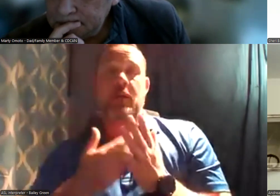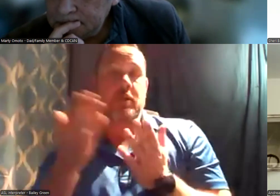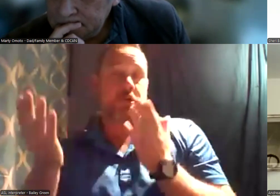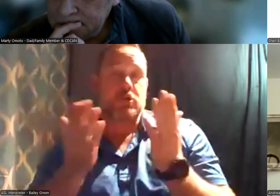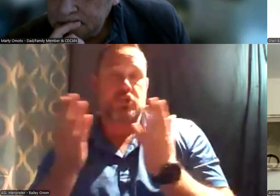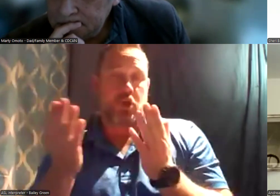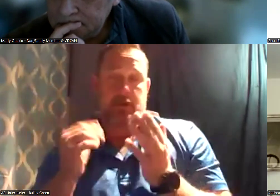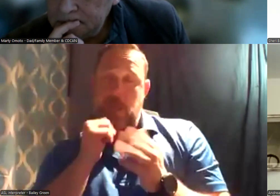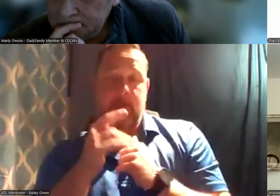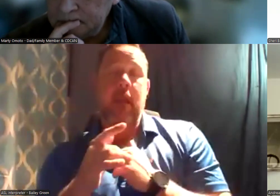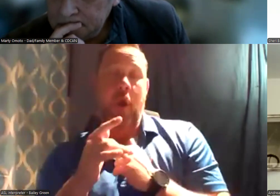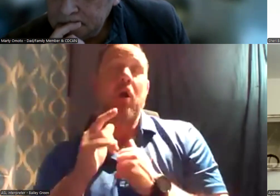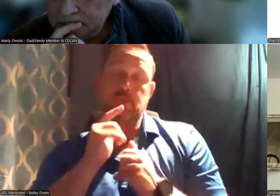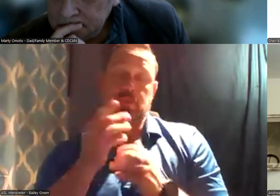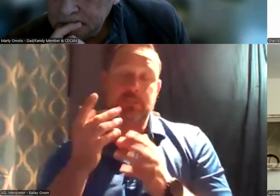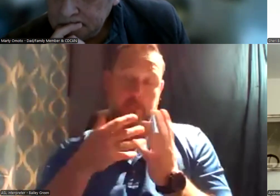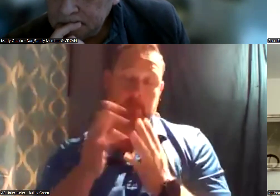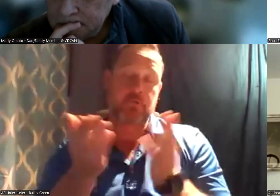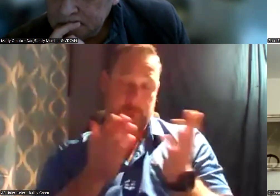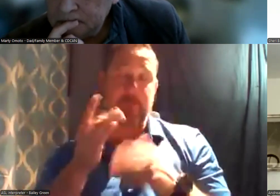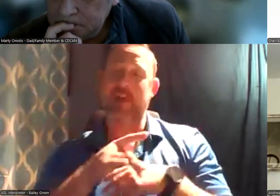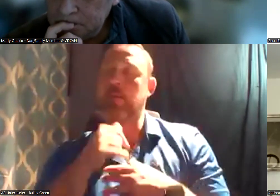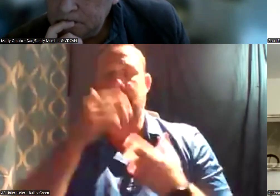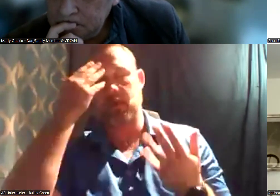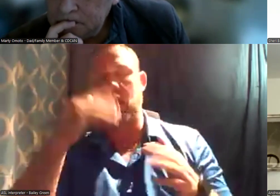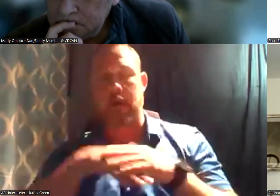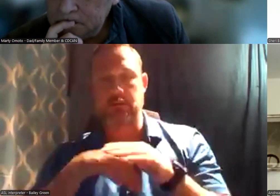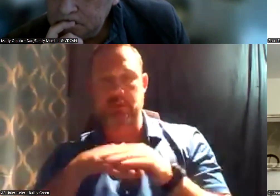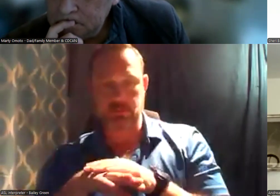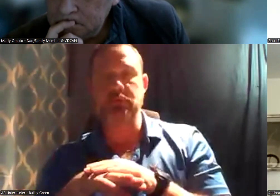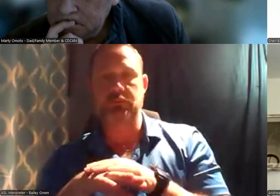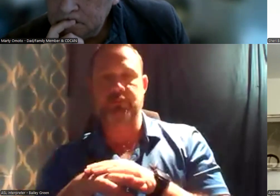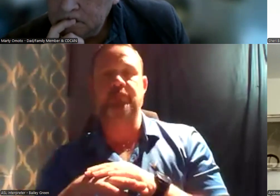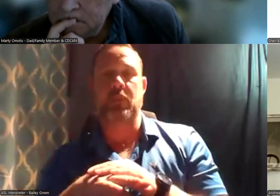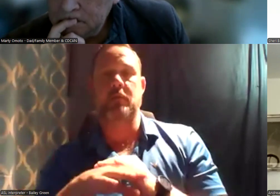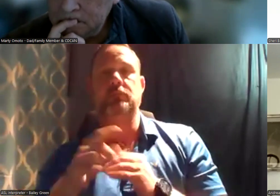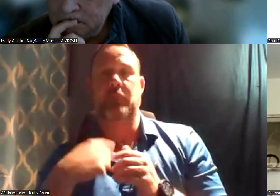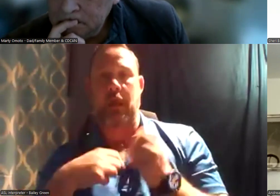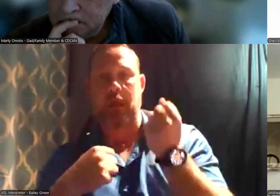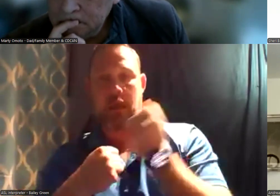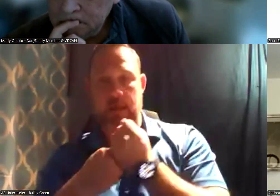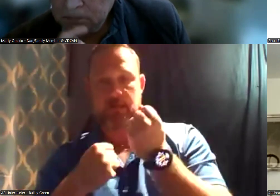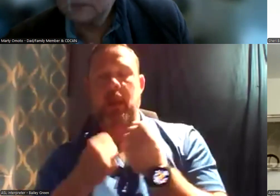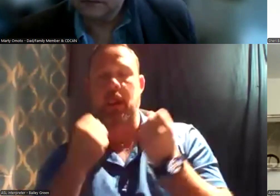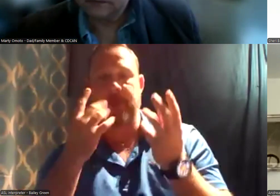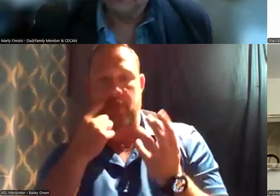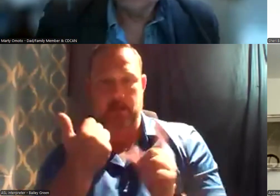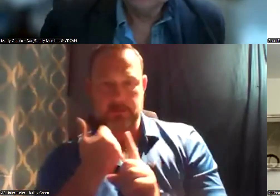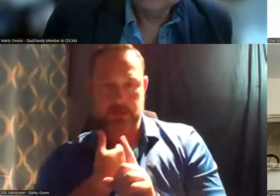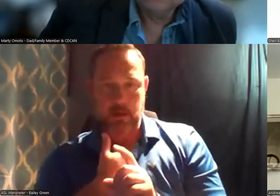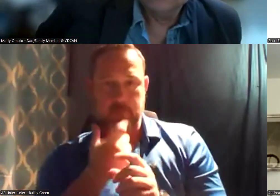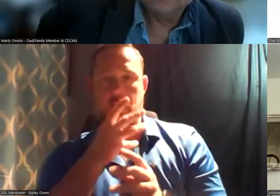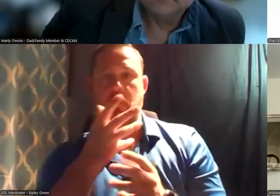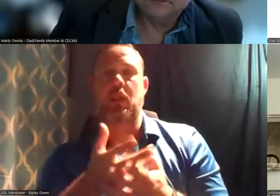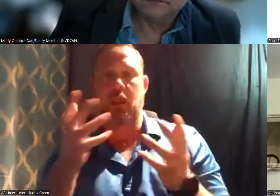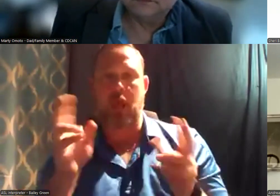are available, but people just don't know how to access it. It just so happened I advocate a lot for myself. I do a lot of